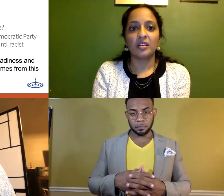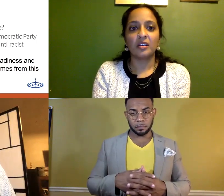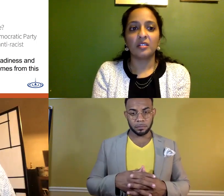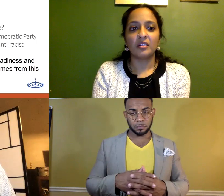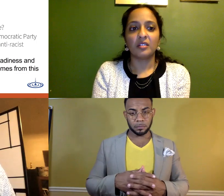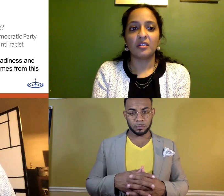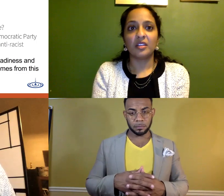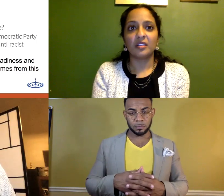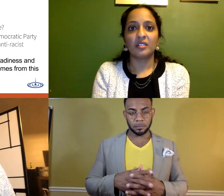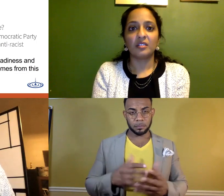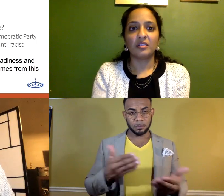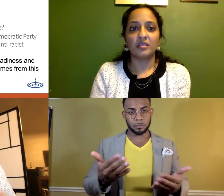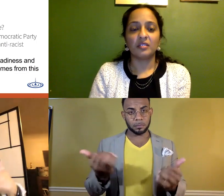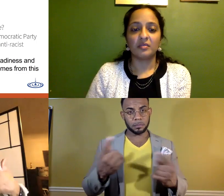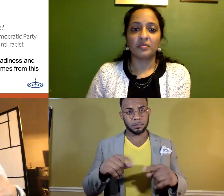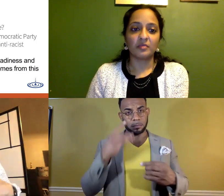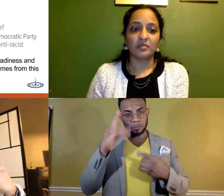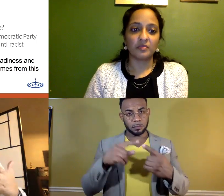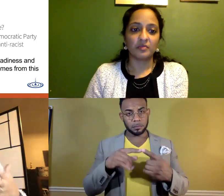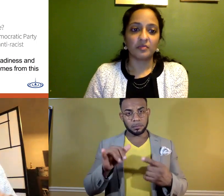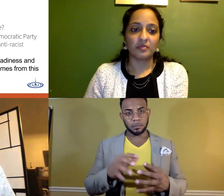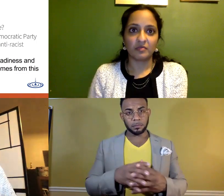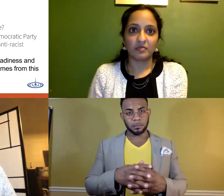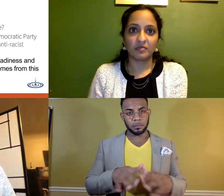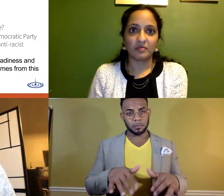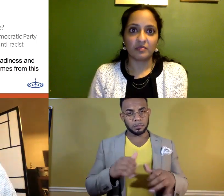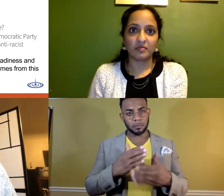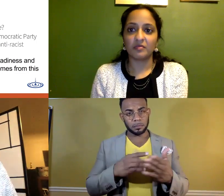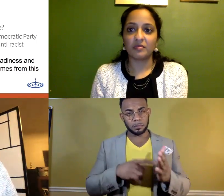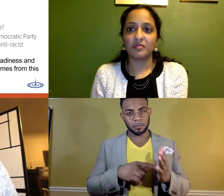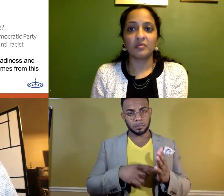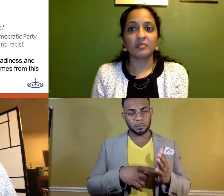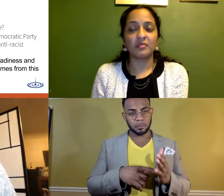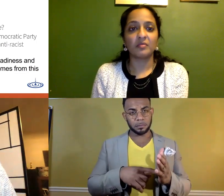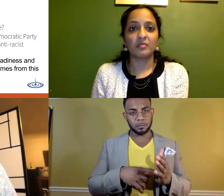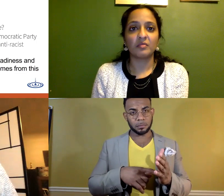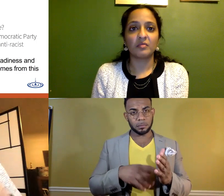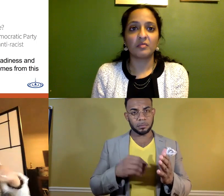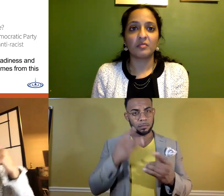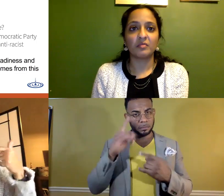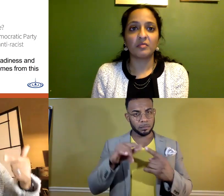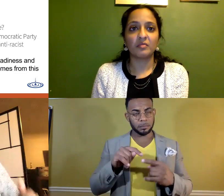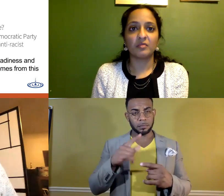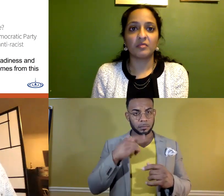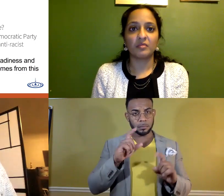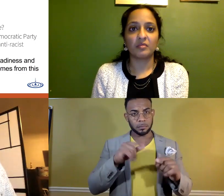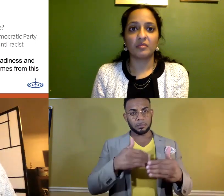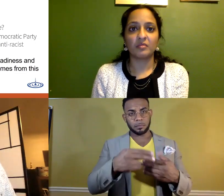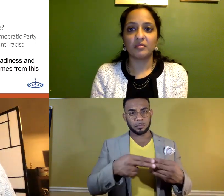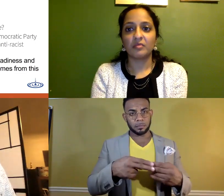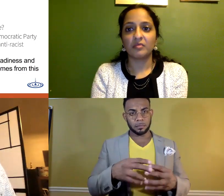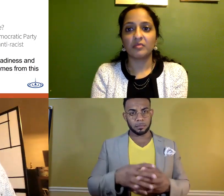I invite all of you to think about, like, take some of these and think about it. If we can go to the next